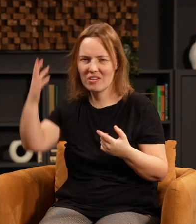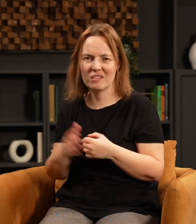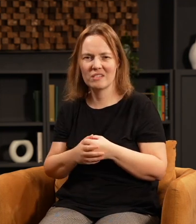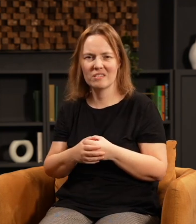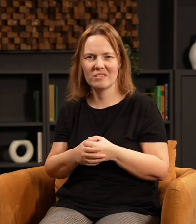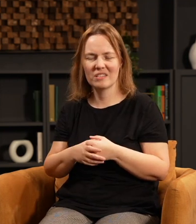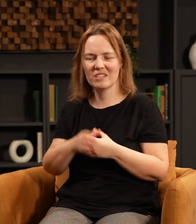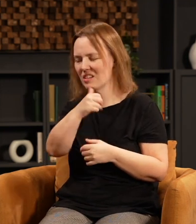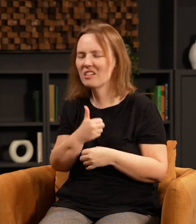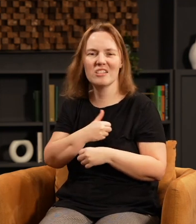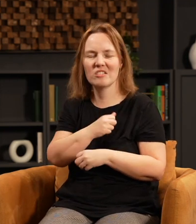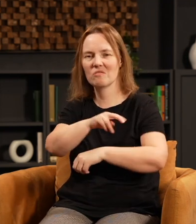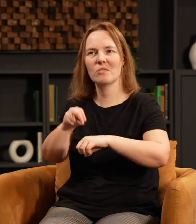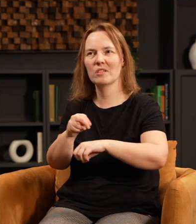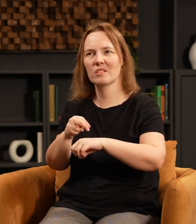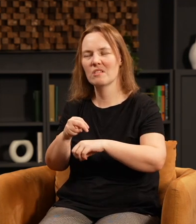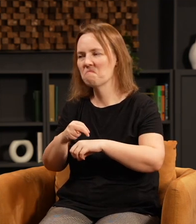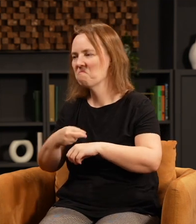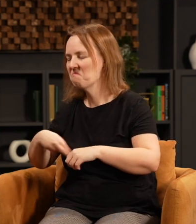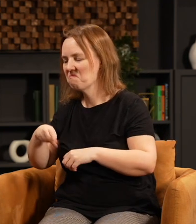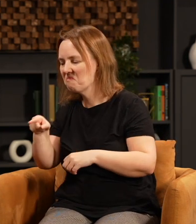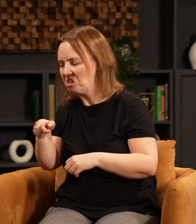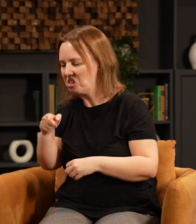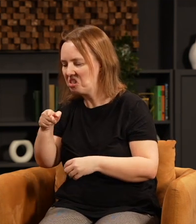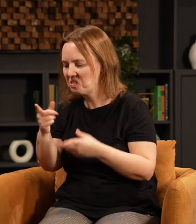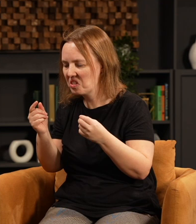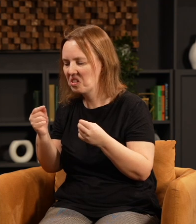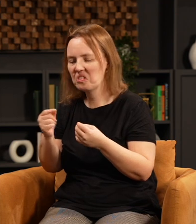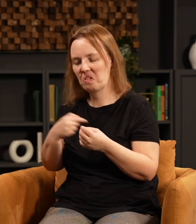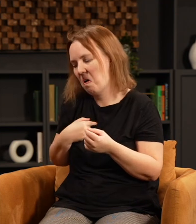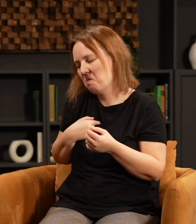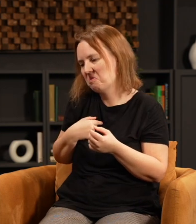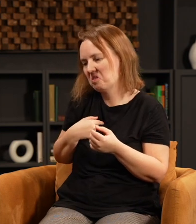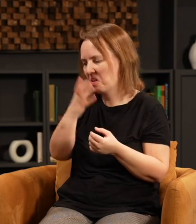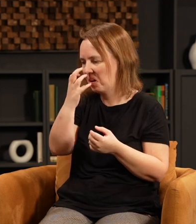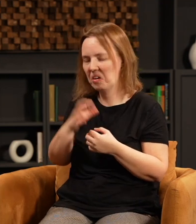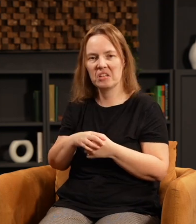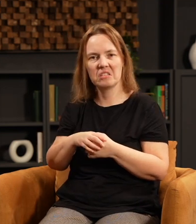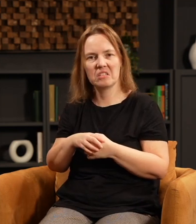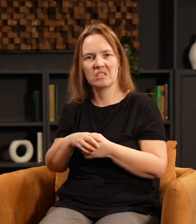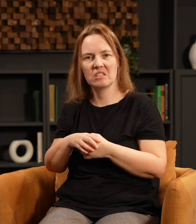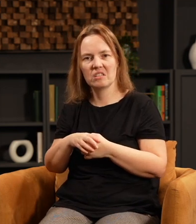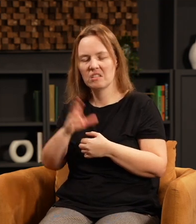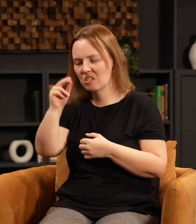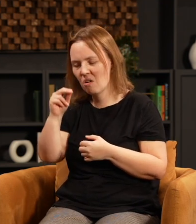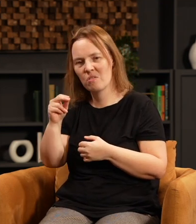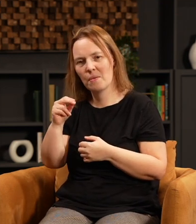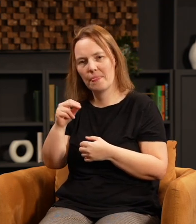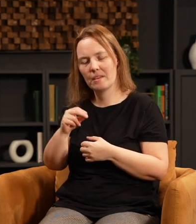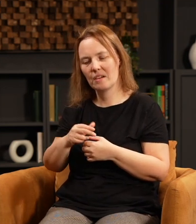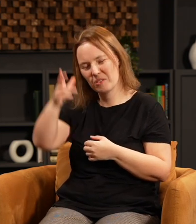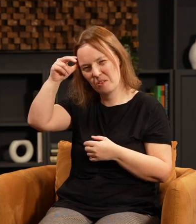it makes sense. Vanessa did this or something happened, so I'm just upset, so I'm moody. You got to understand, this is a demonic stronghold. It is also